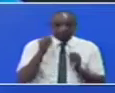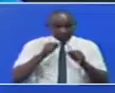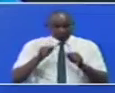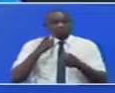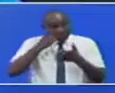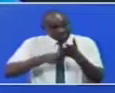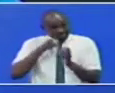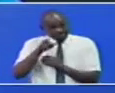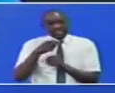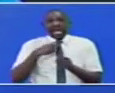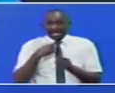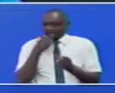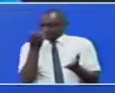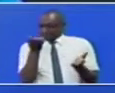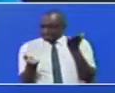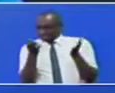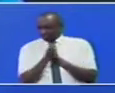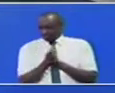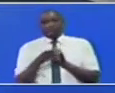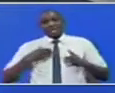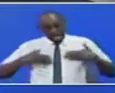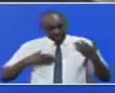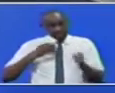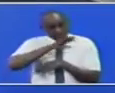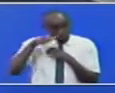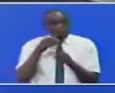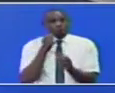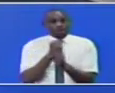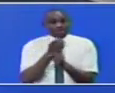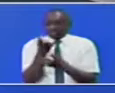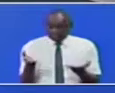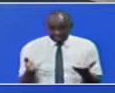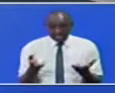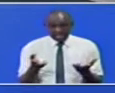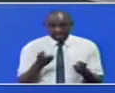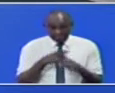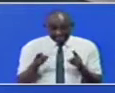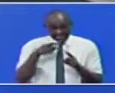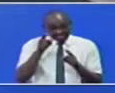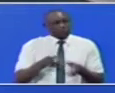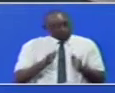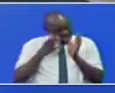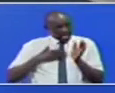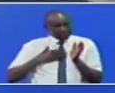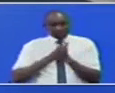point. So on balance, pleased with the overall performance, although obviously flat is not the ambition that we'd have,